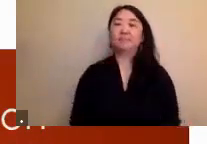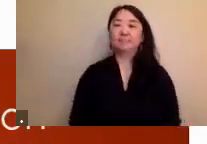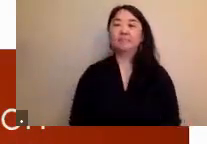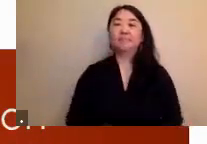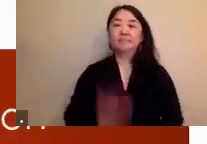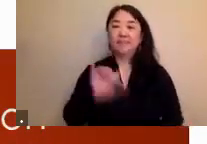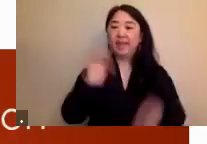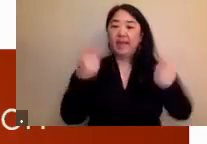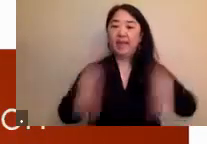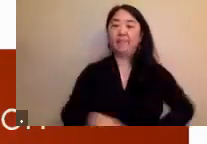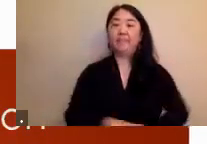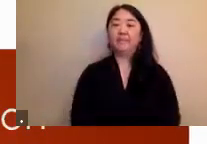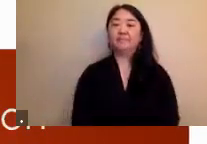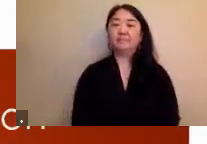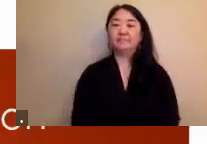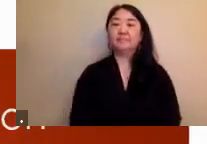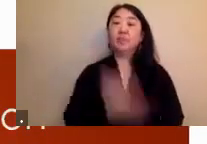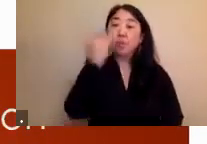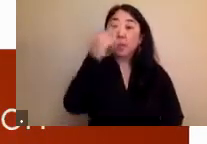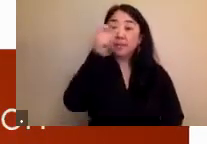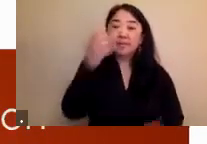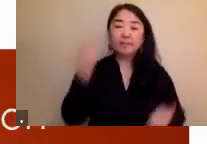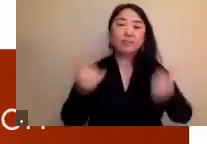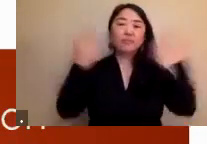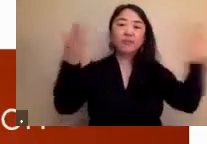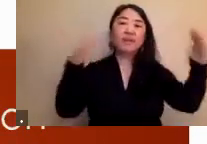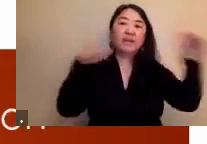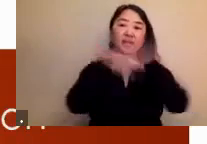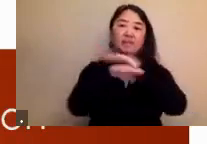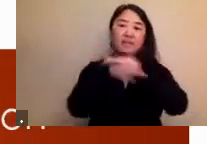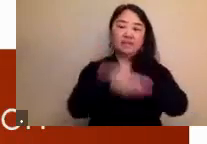happen by providing access.